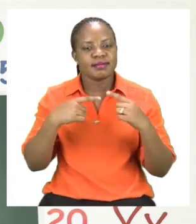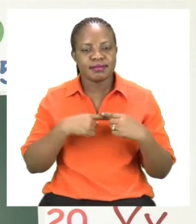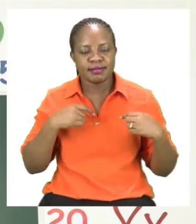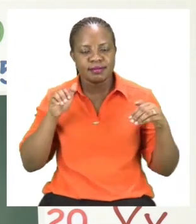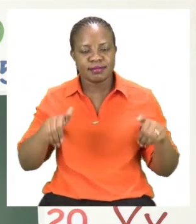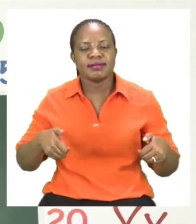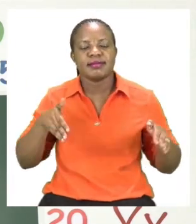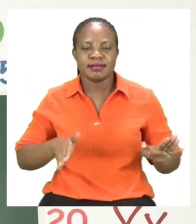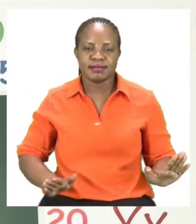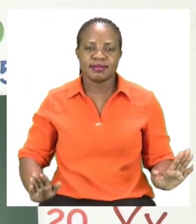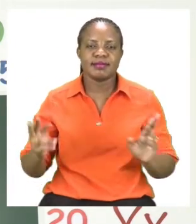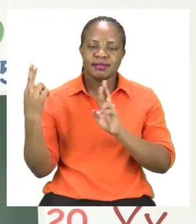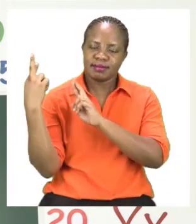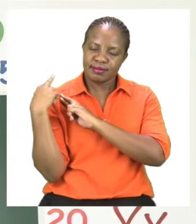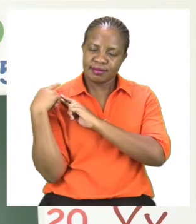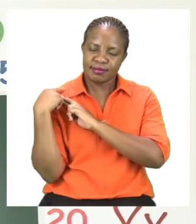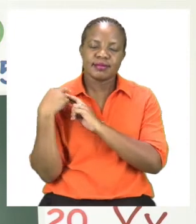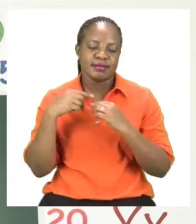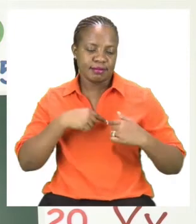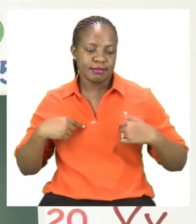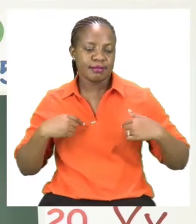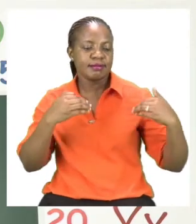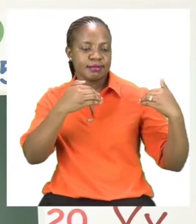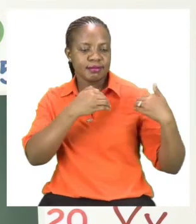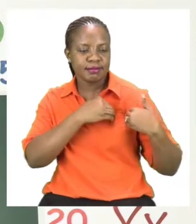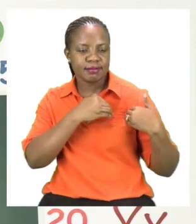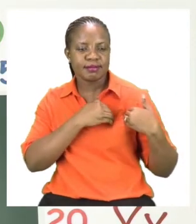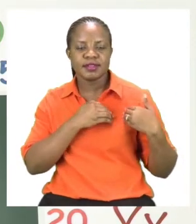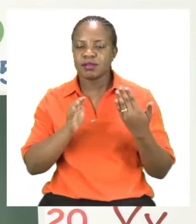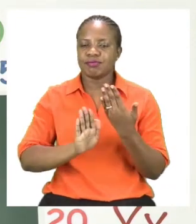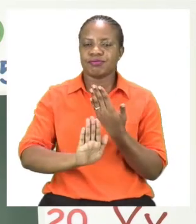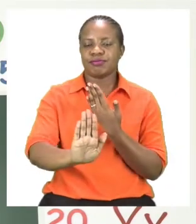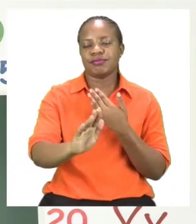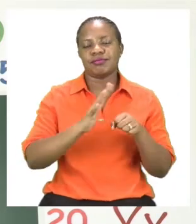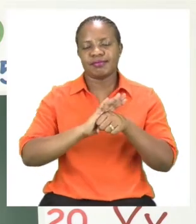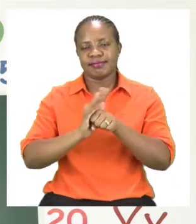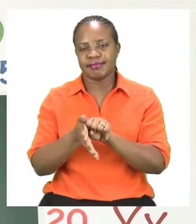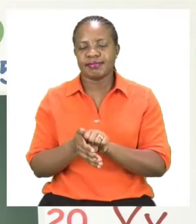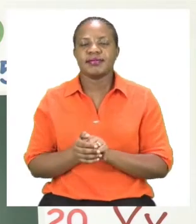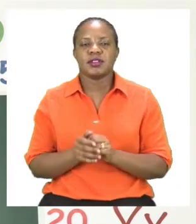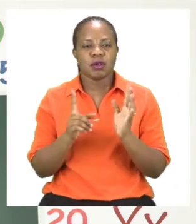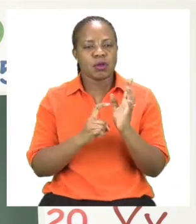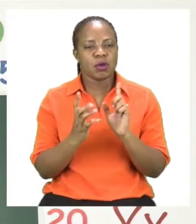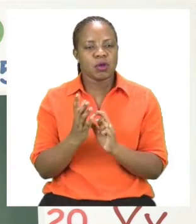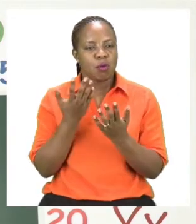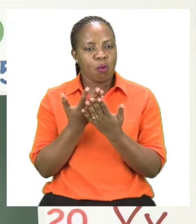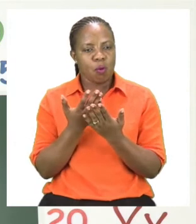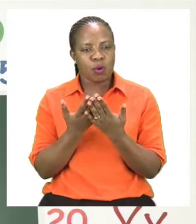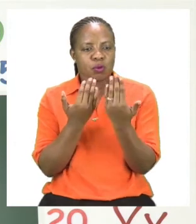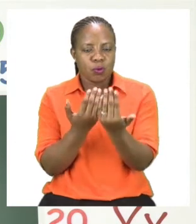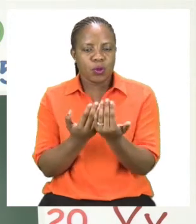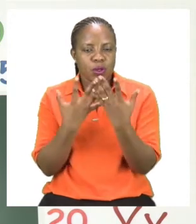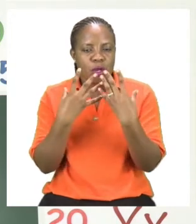care about staying far away from coronavirus. Make sure your hands are dry before you touch anything